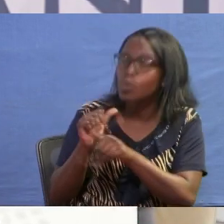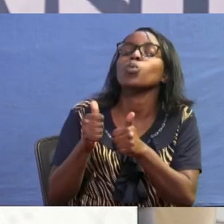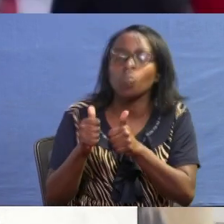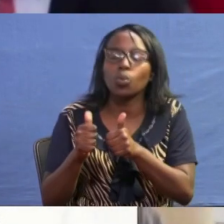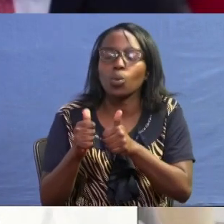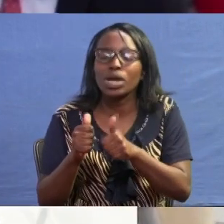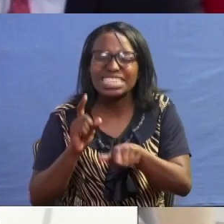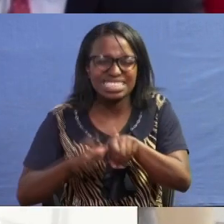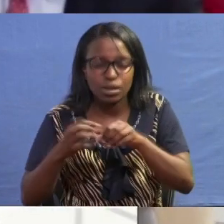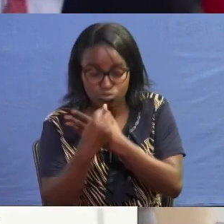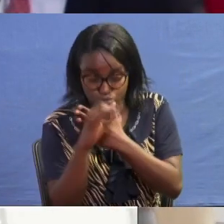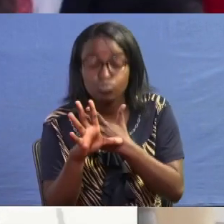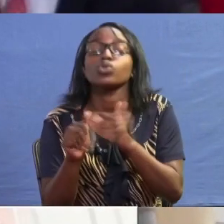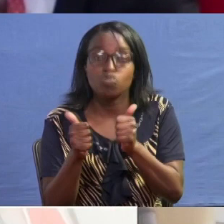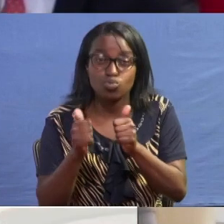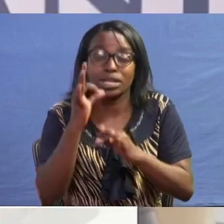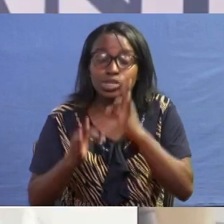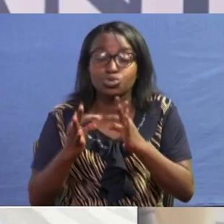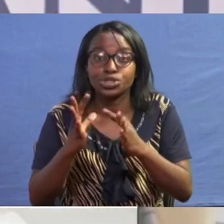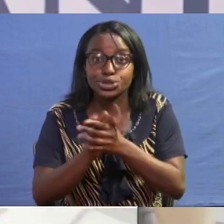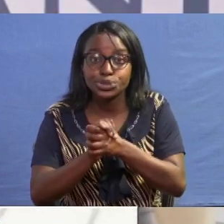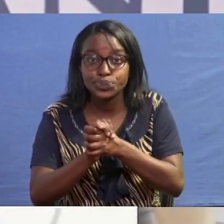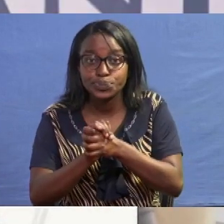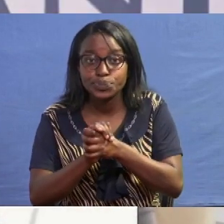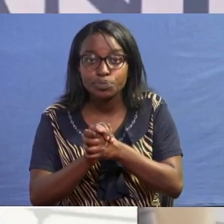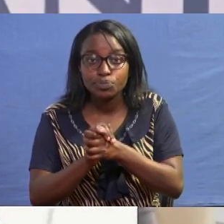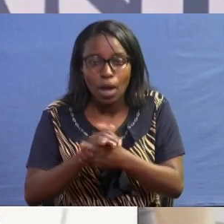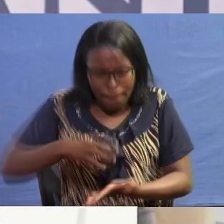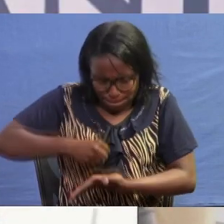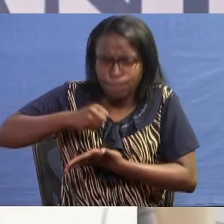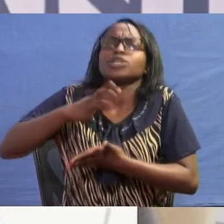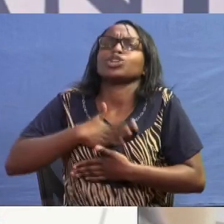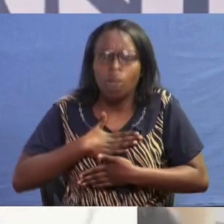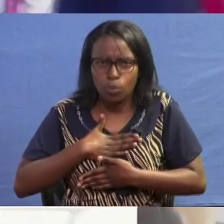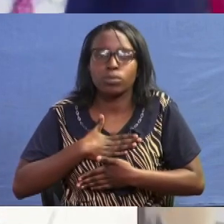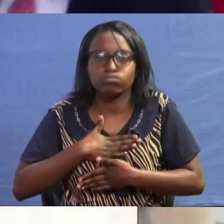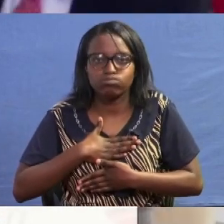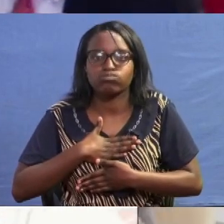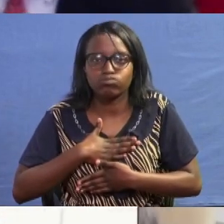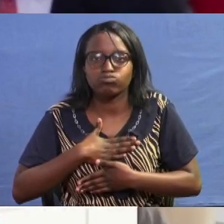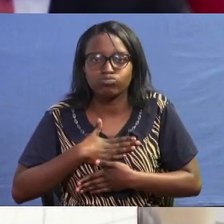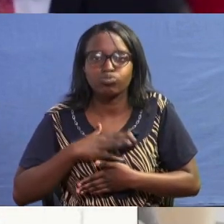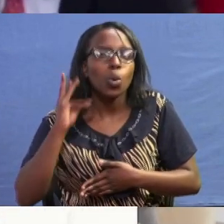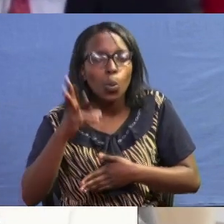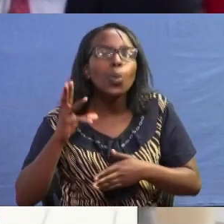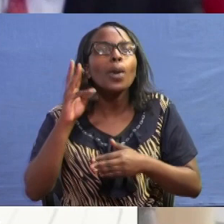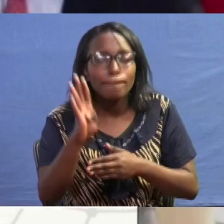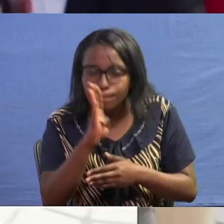continuous improvement in the judiciary. Our budget will be